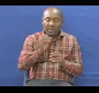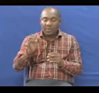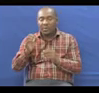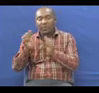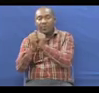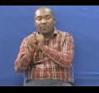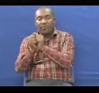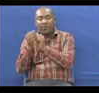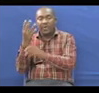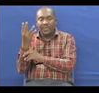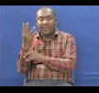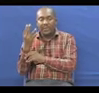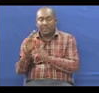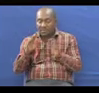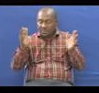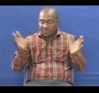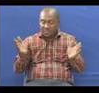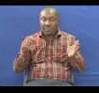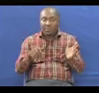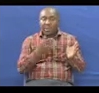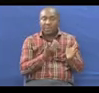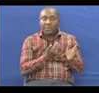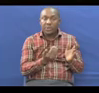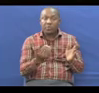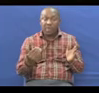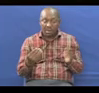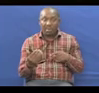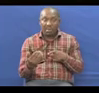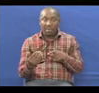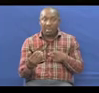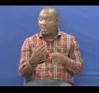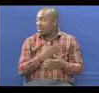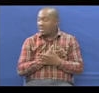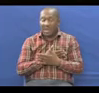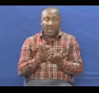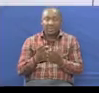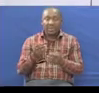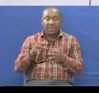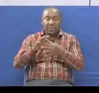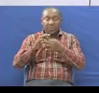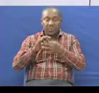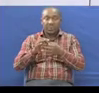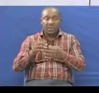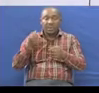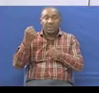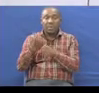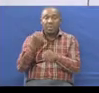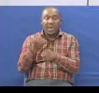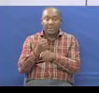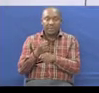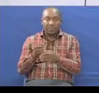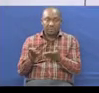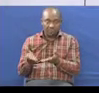are children who are not involved in any productions activities, plus the aged